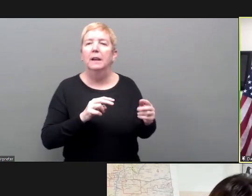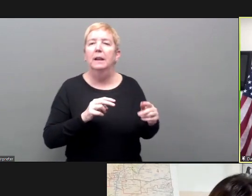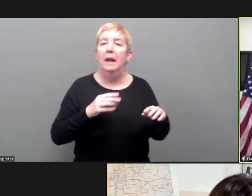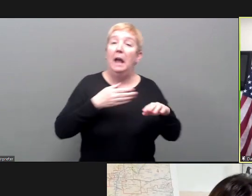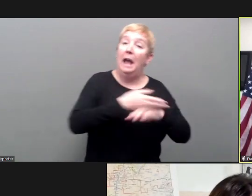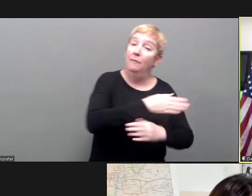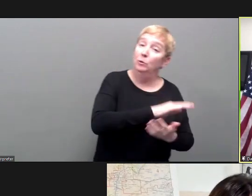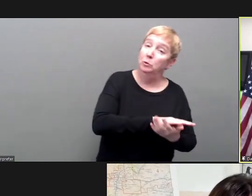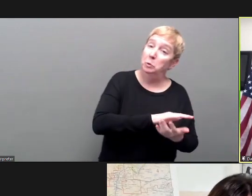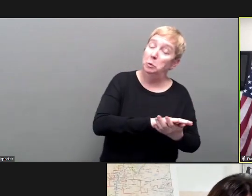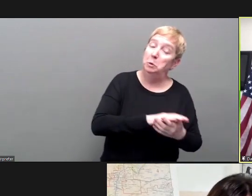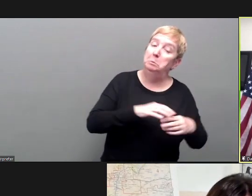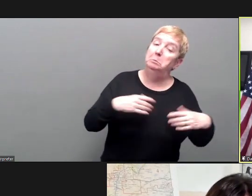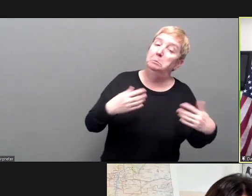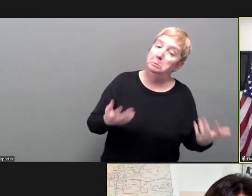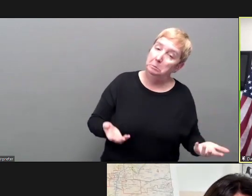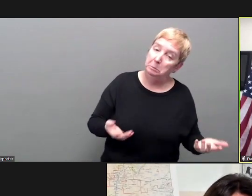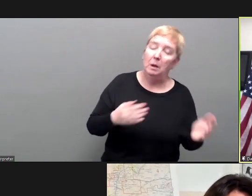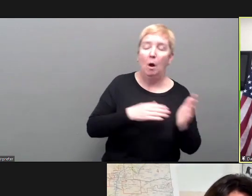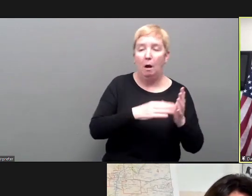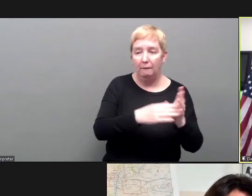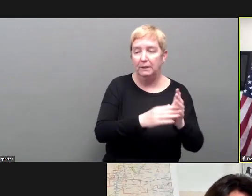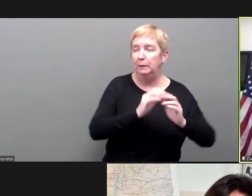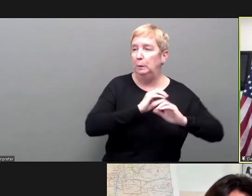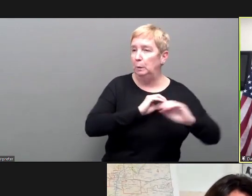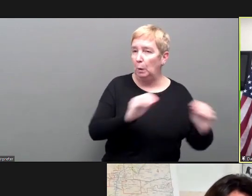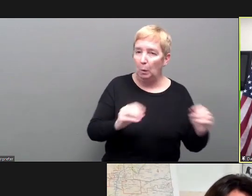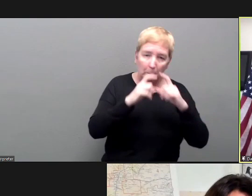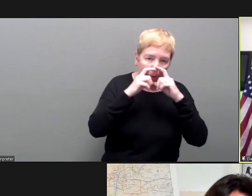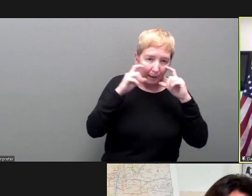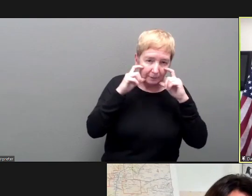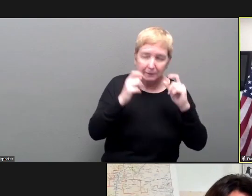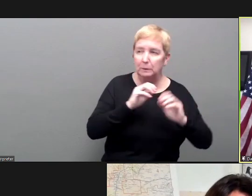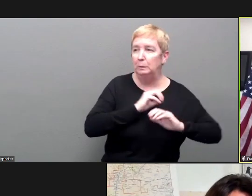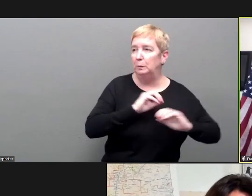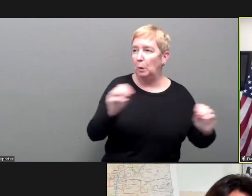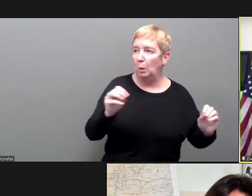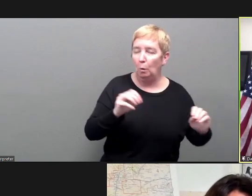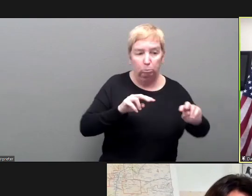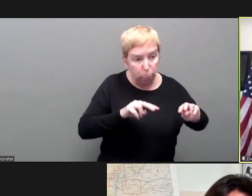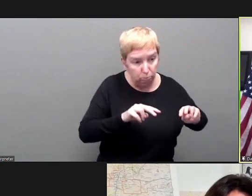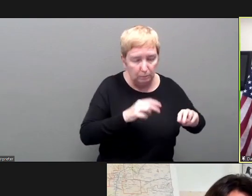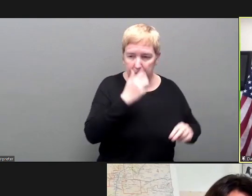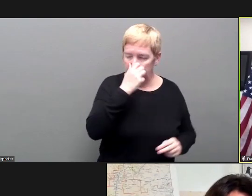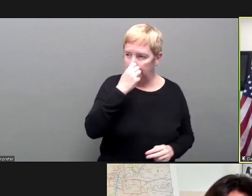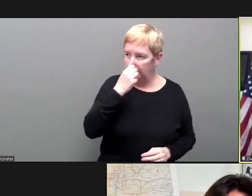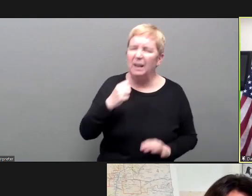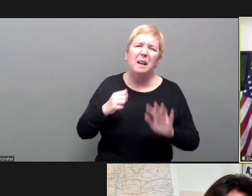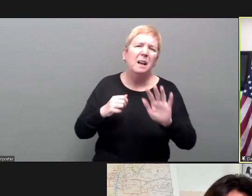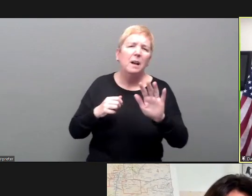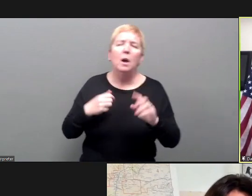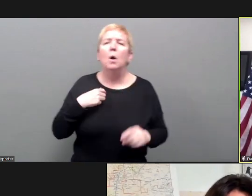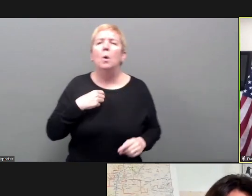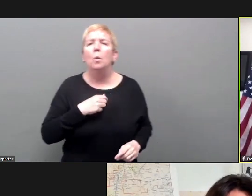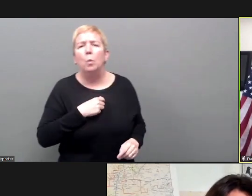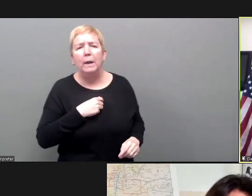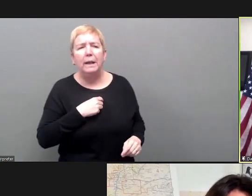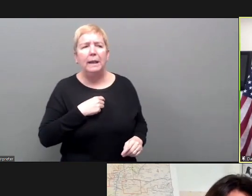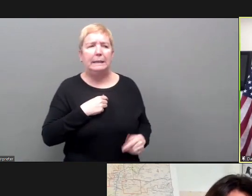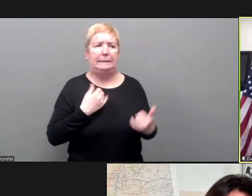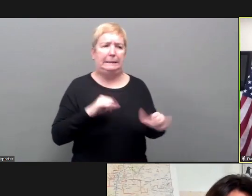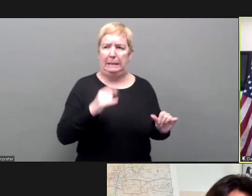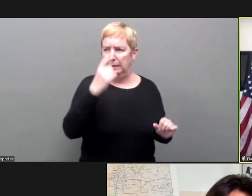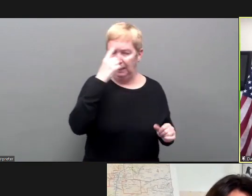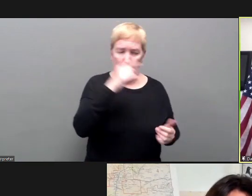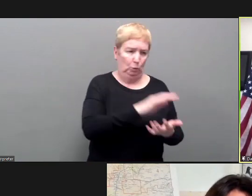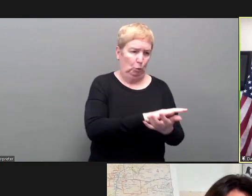school, often without masks and without supervision. So we're still not believing the schools to be the center of spread, although